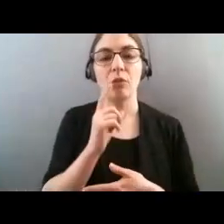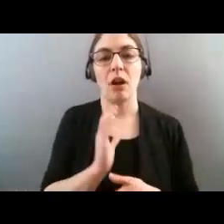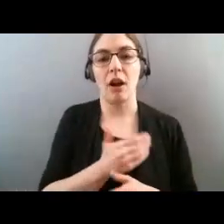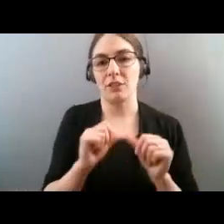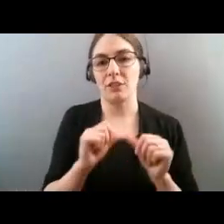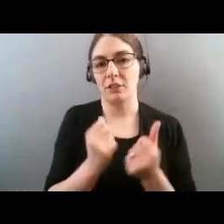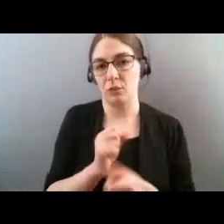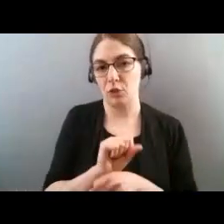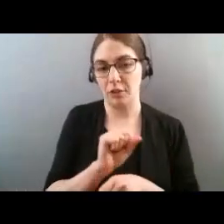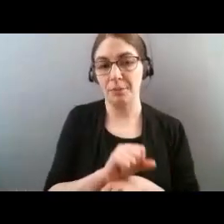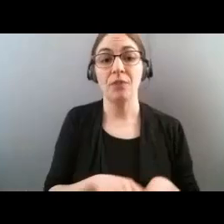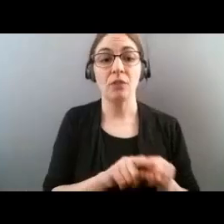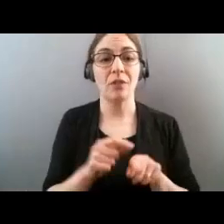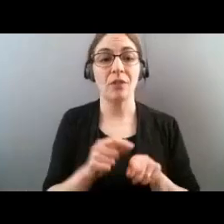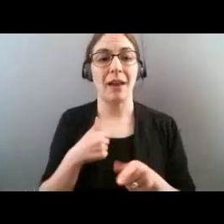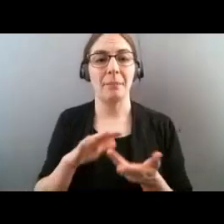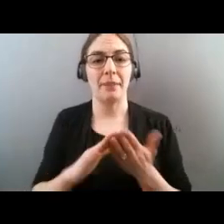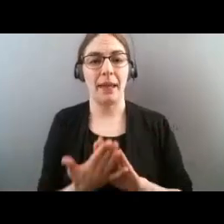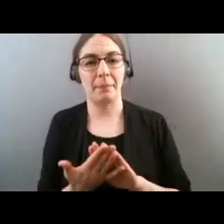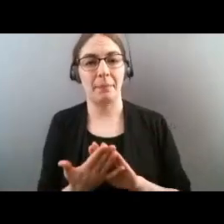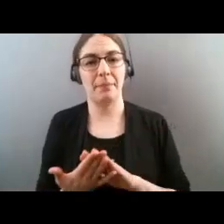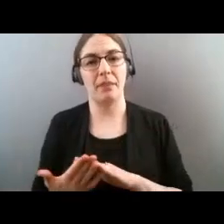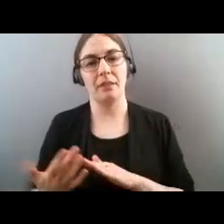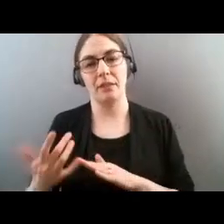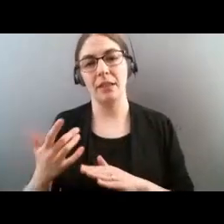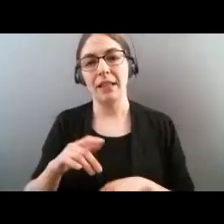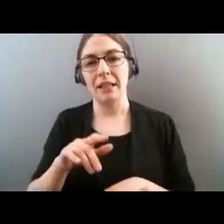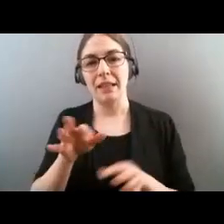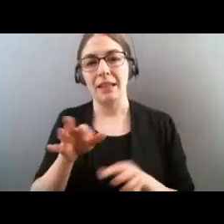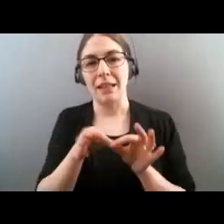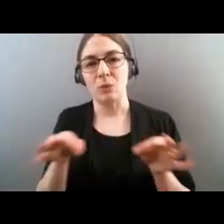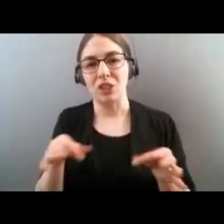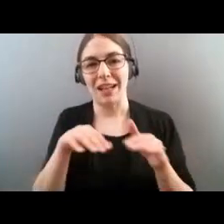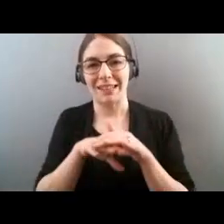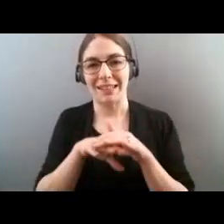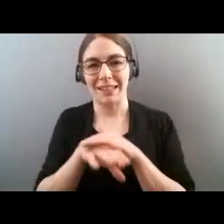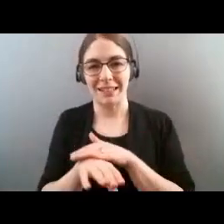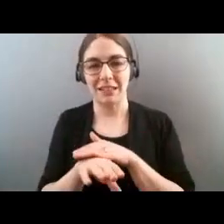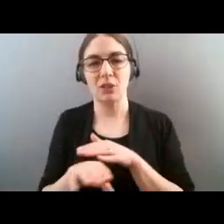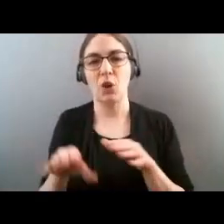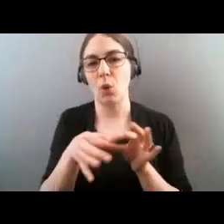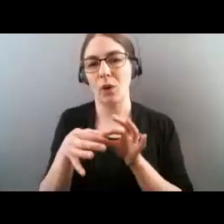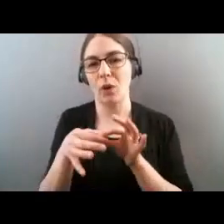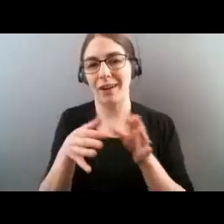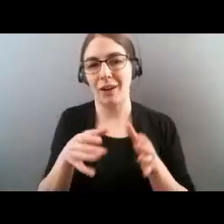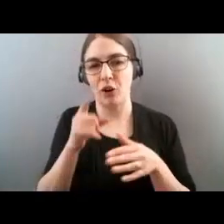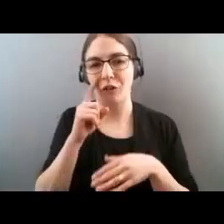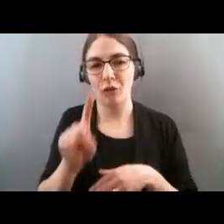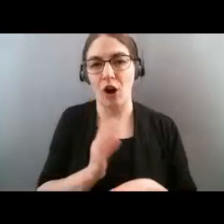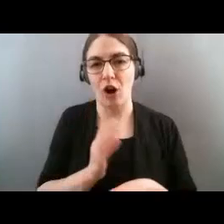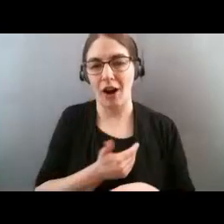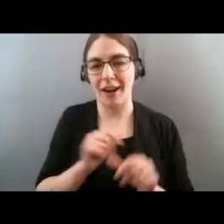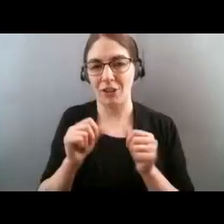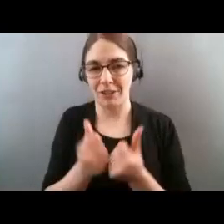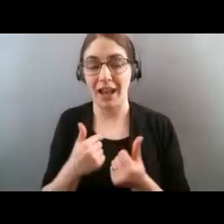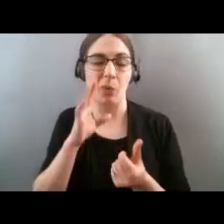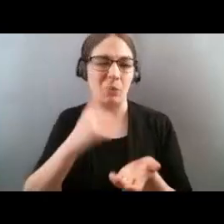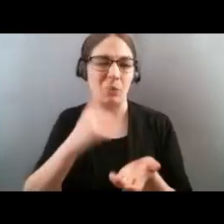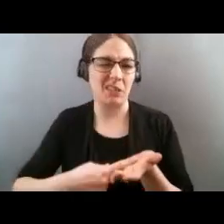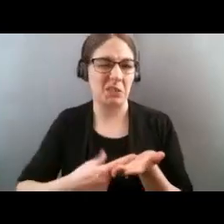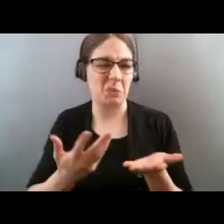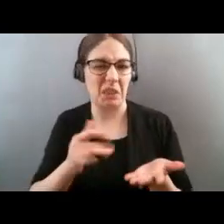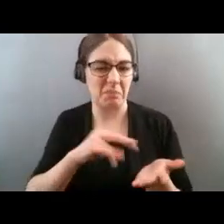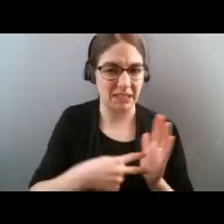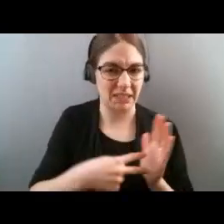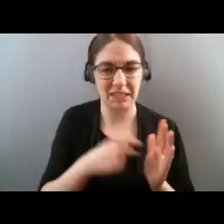became the de facto language and disability access coordinator for the agency. I'll talk a little bit more about what that means and doesn't mean. And